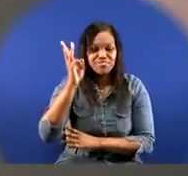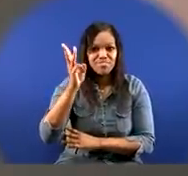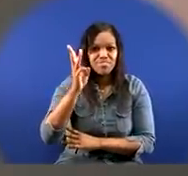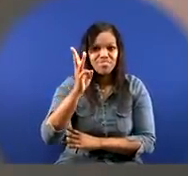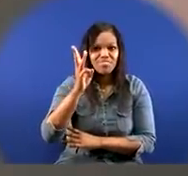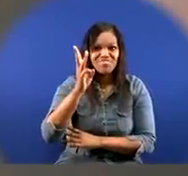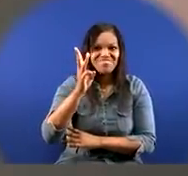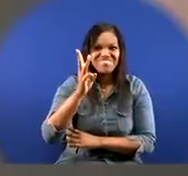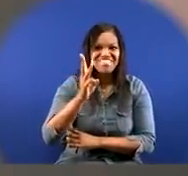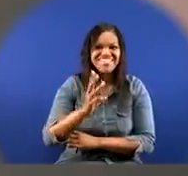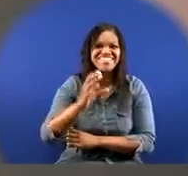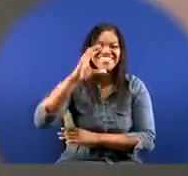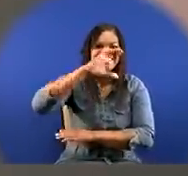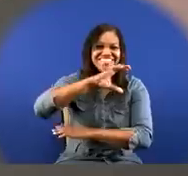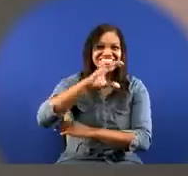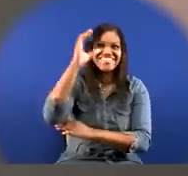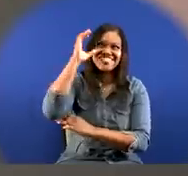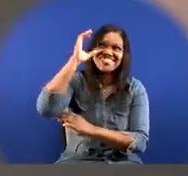Sun darkened,